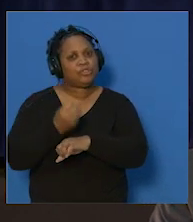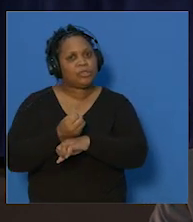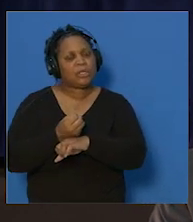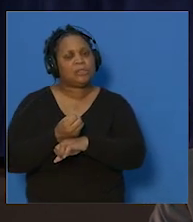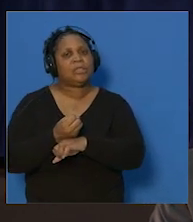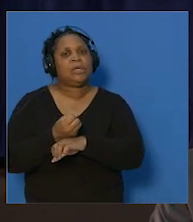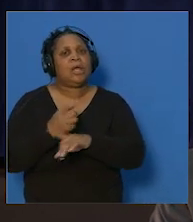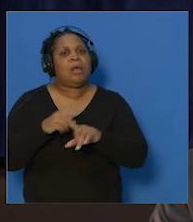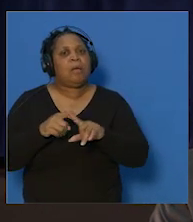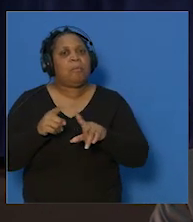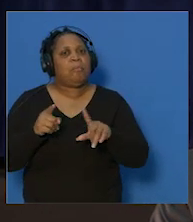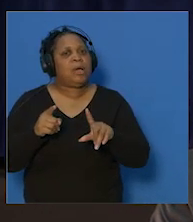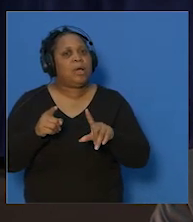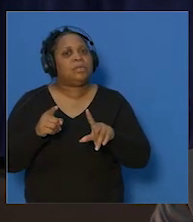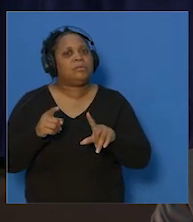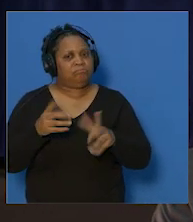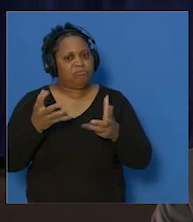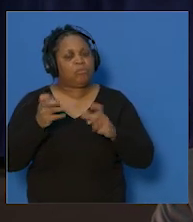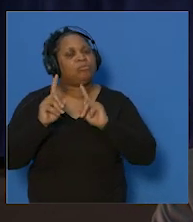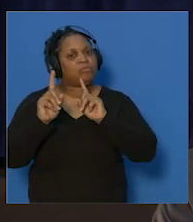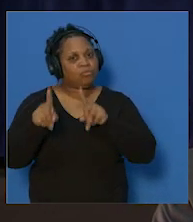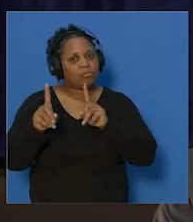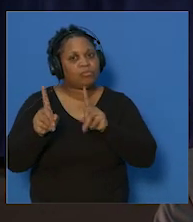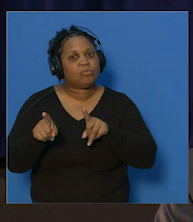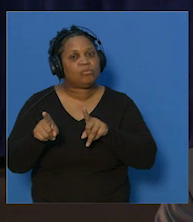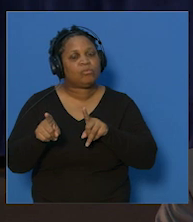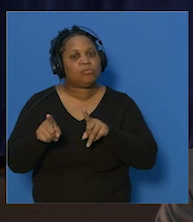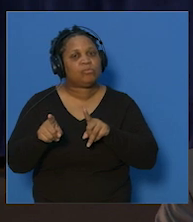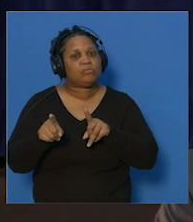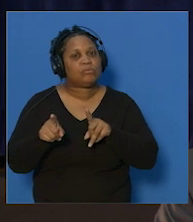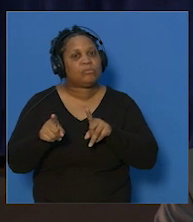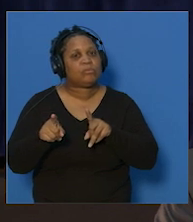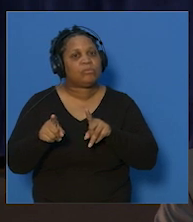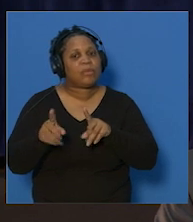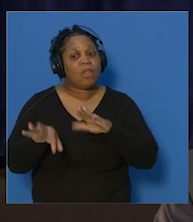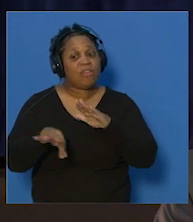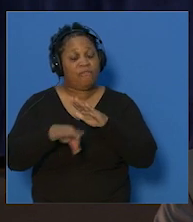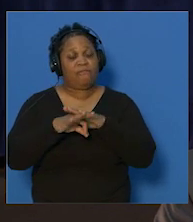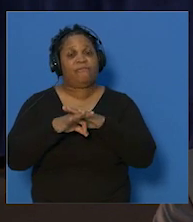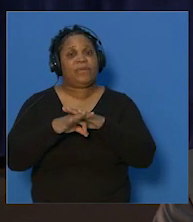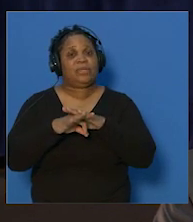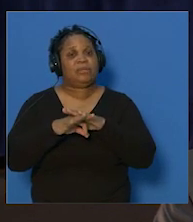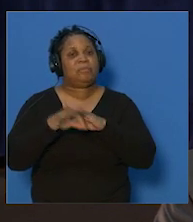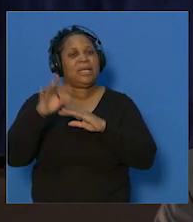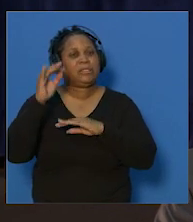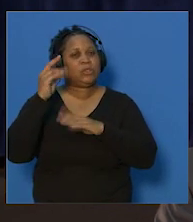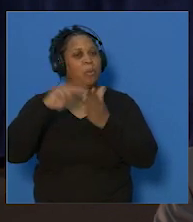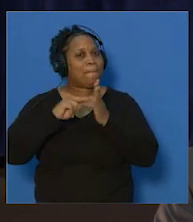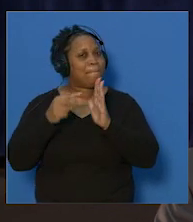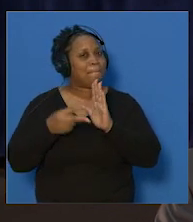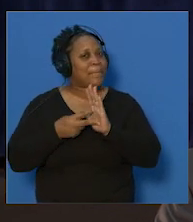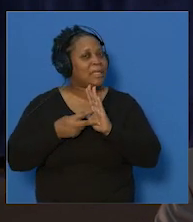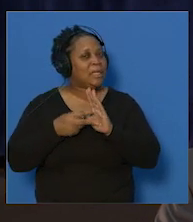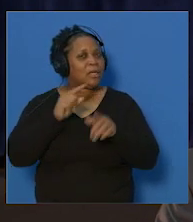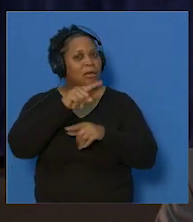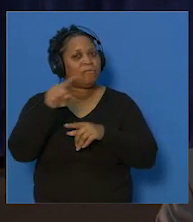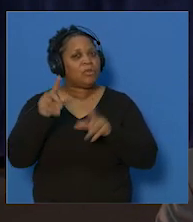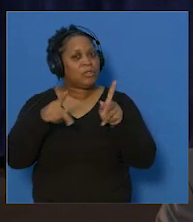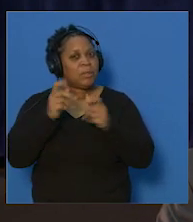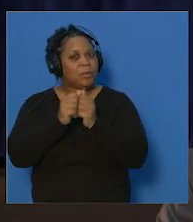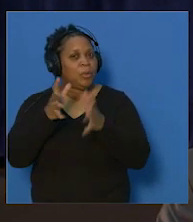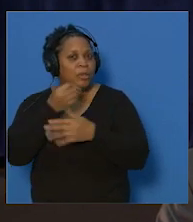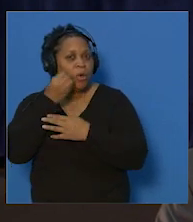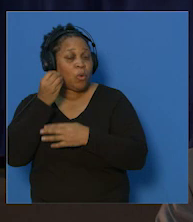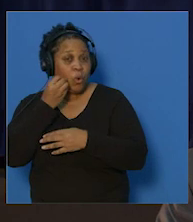But allow me to just say this. The very fundamental premise of the question is, are homeless persons being taken care